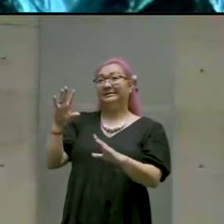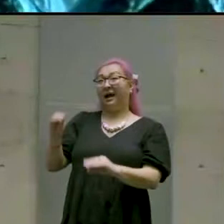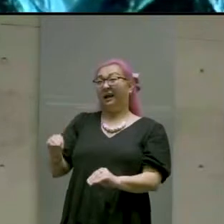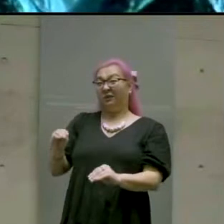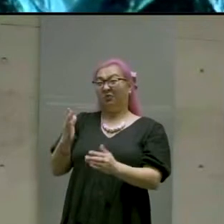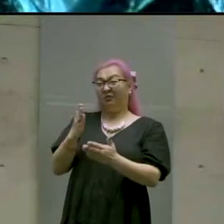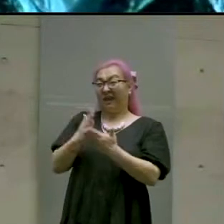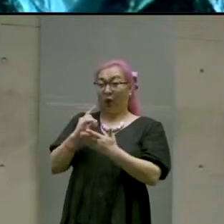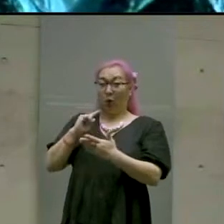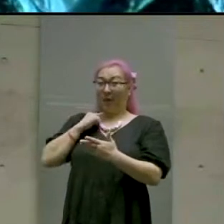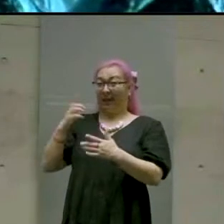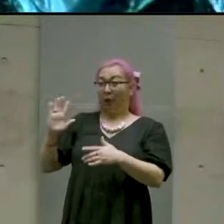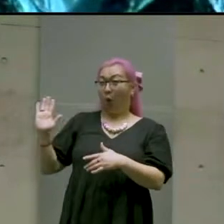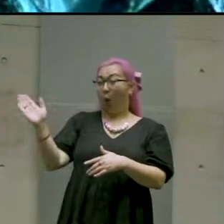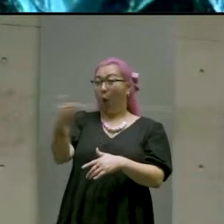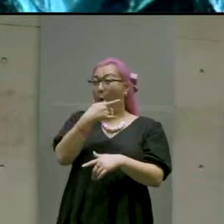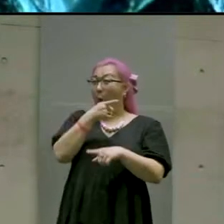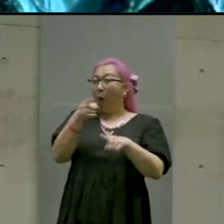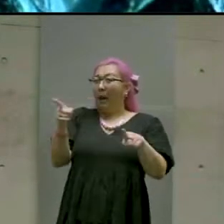maybe that's not right either.